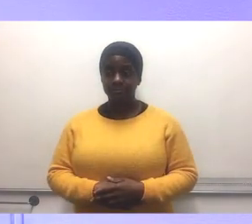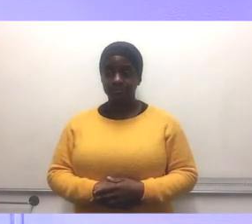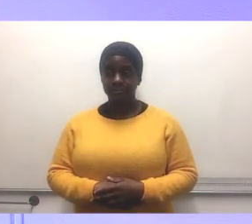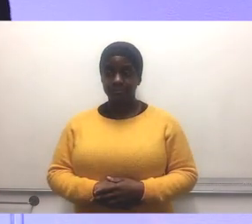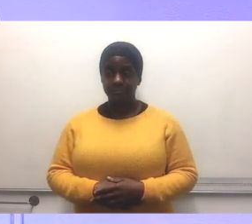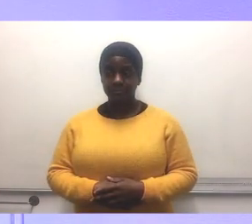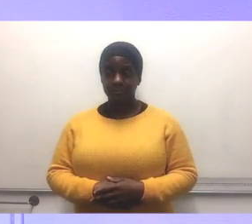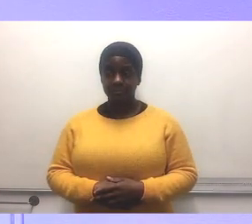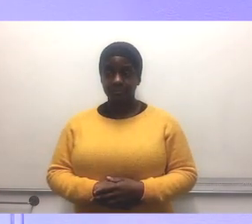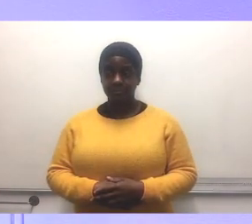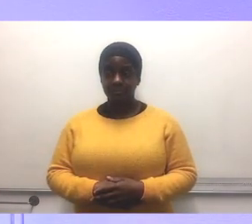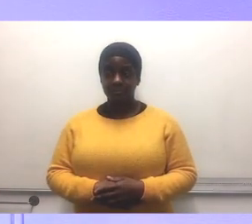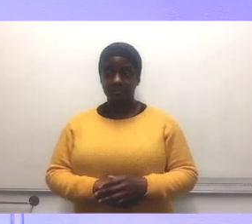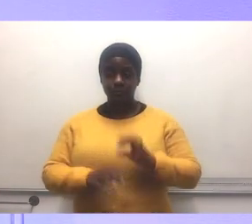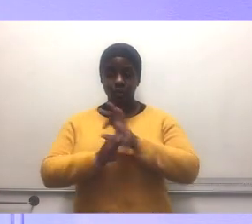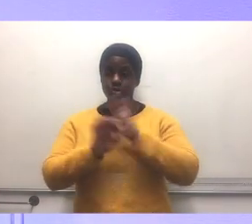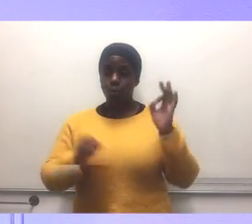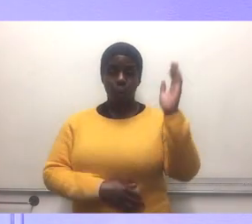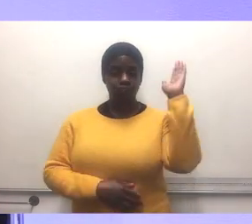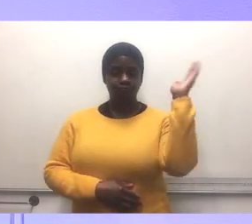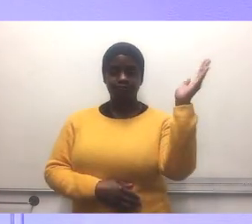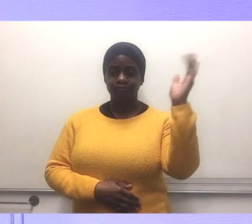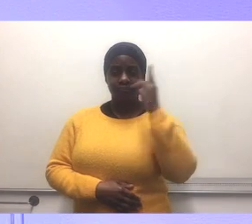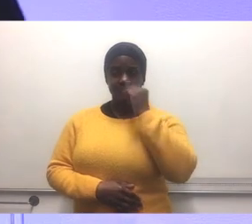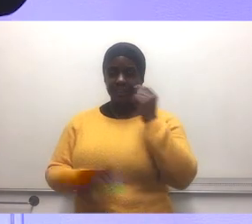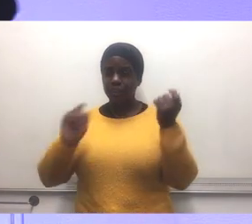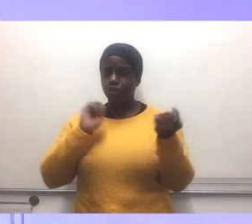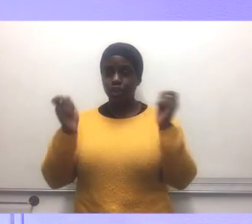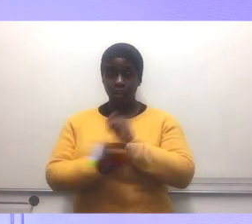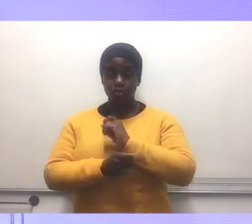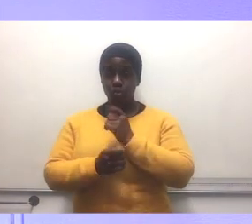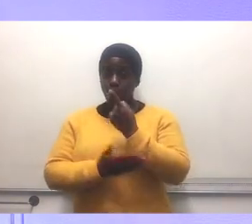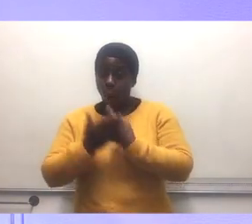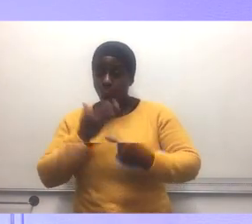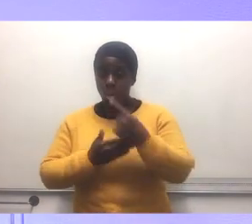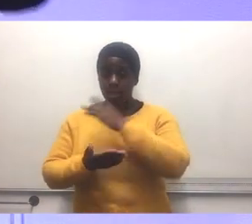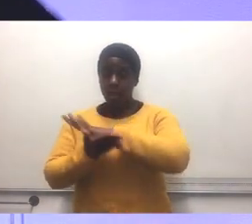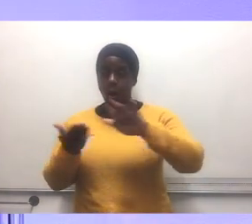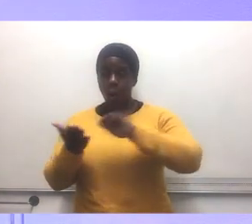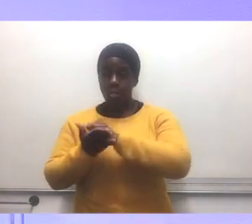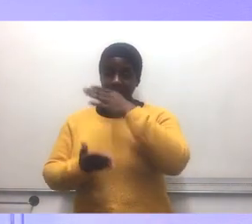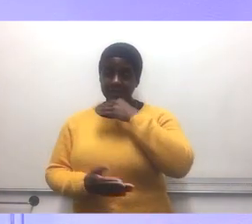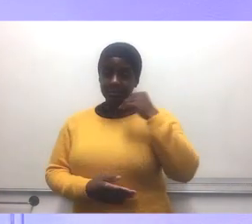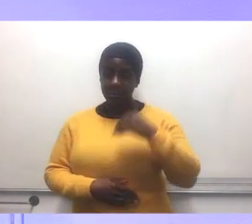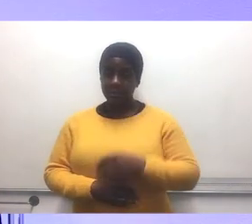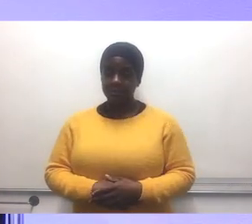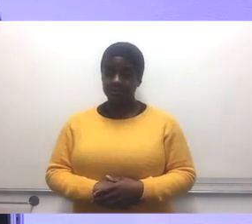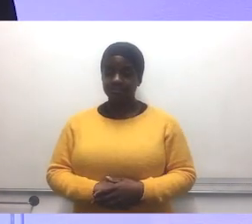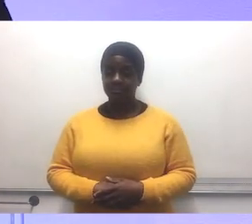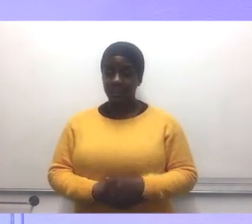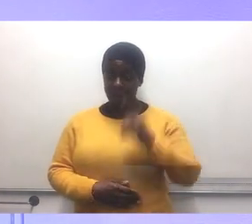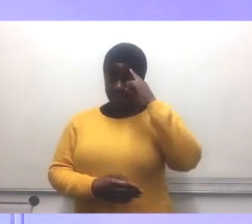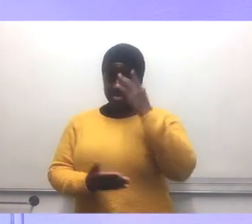that no sermon can change you. It is the Holy Spirit. And I believe